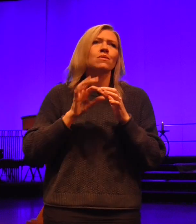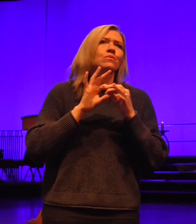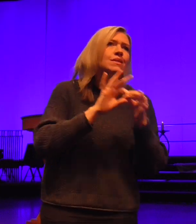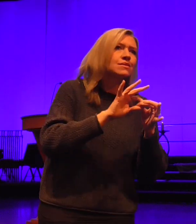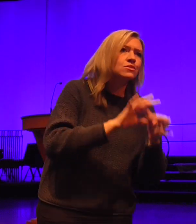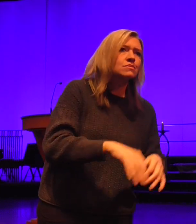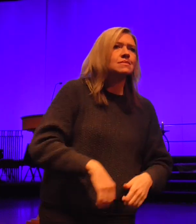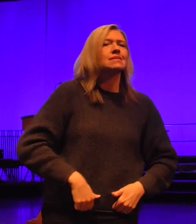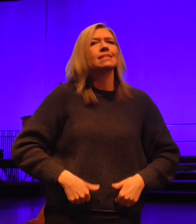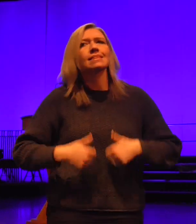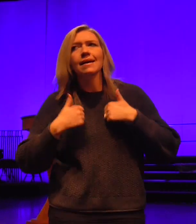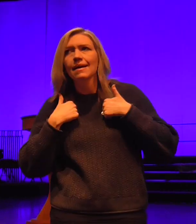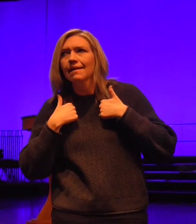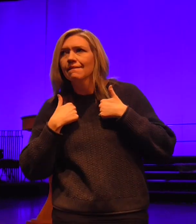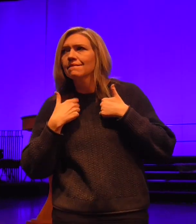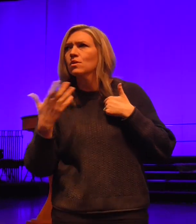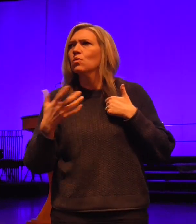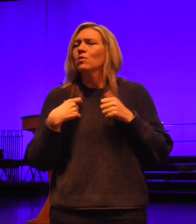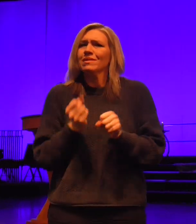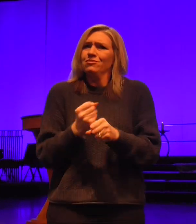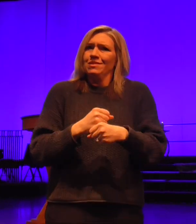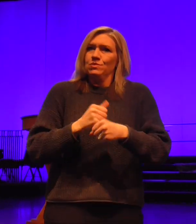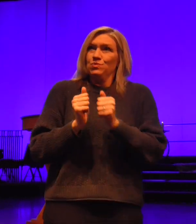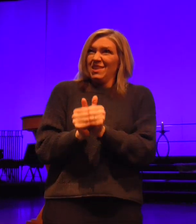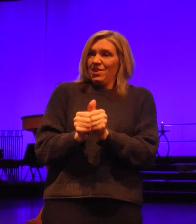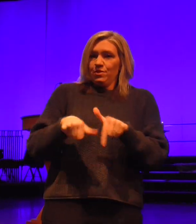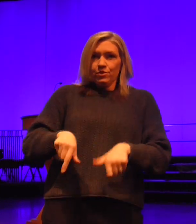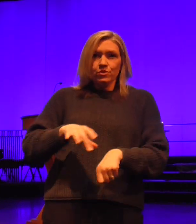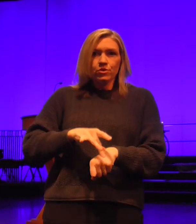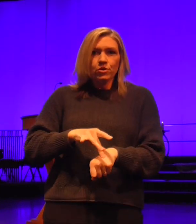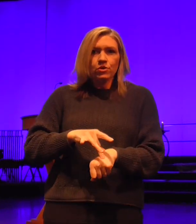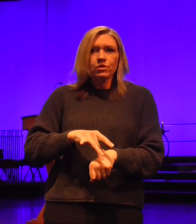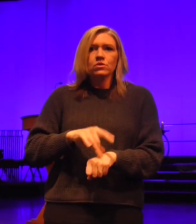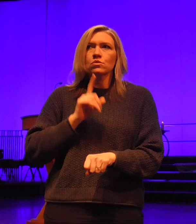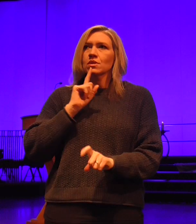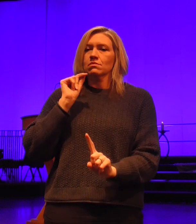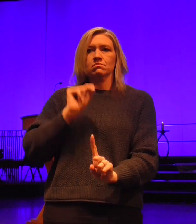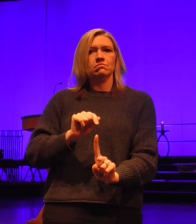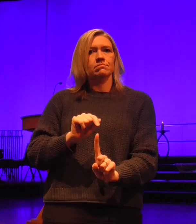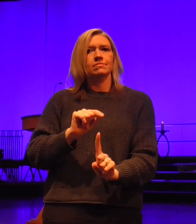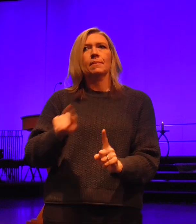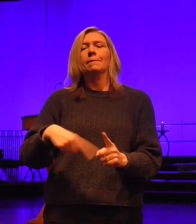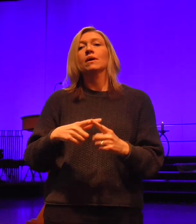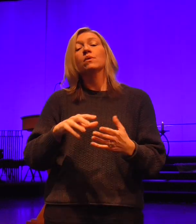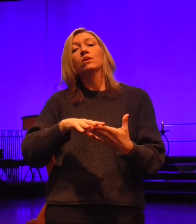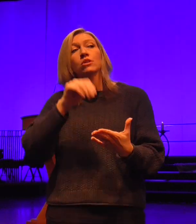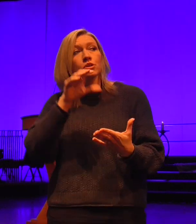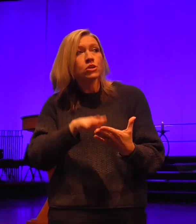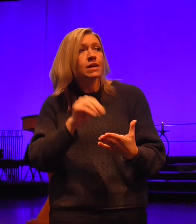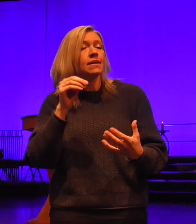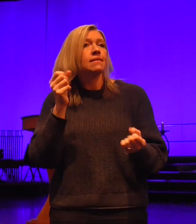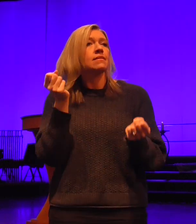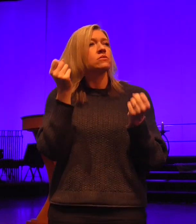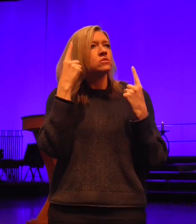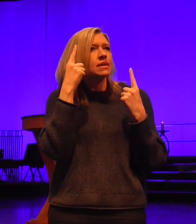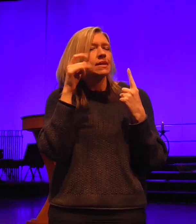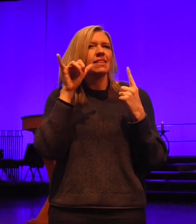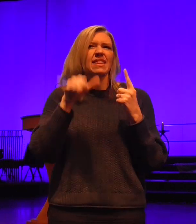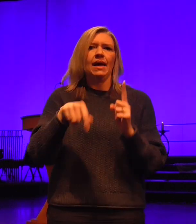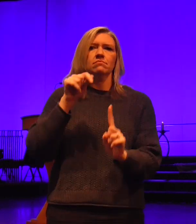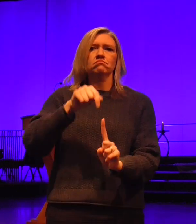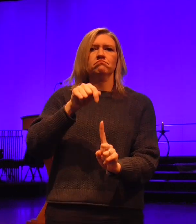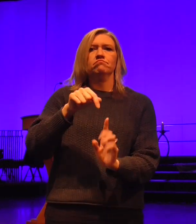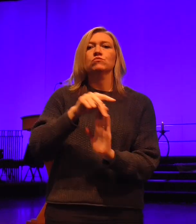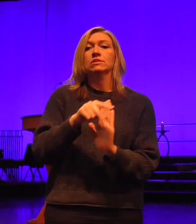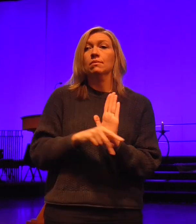life, the life we create together on this earth. It's all about learning and understanding that principle.